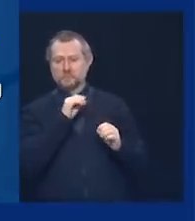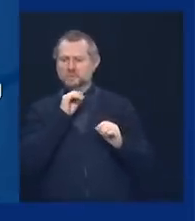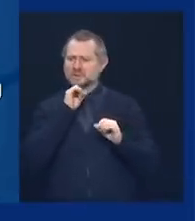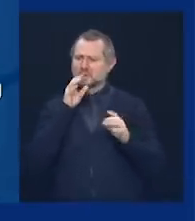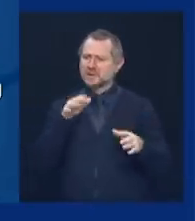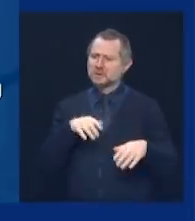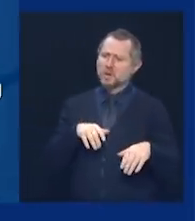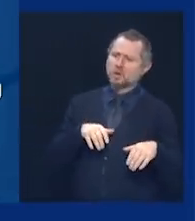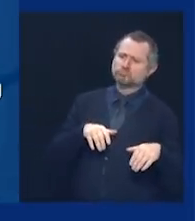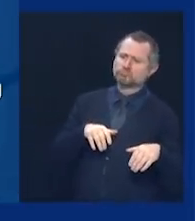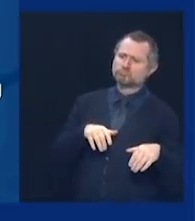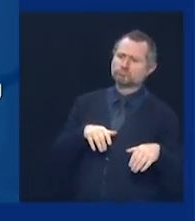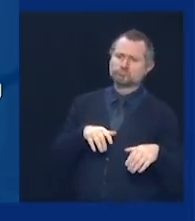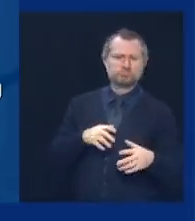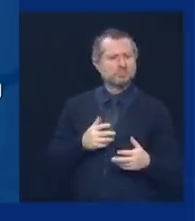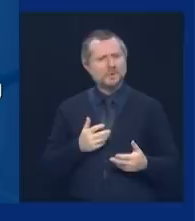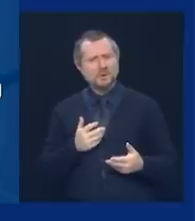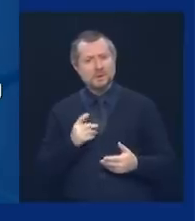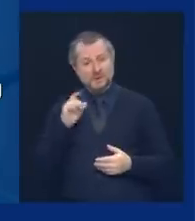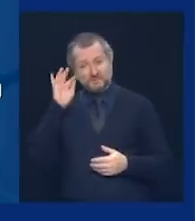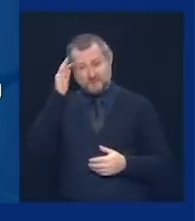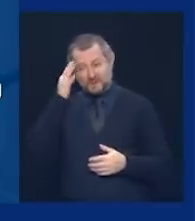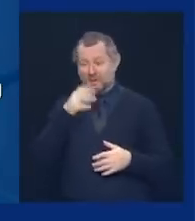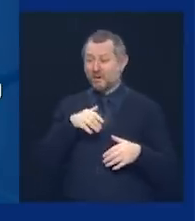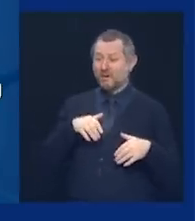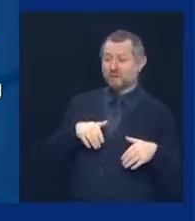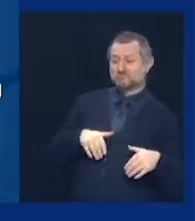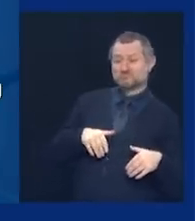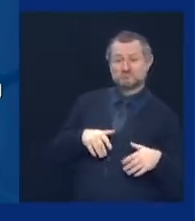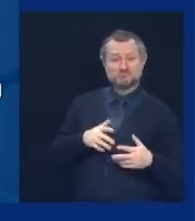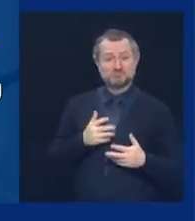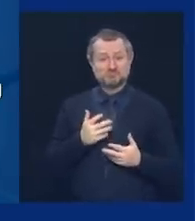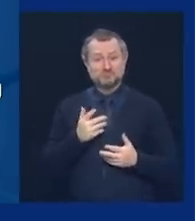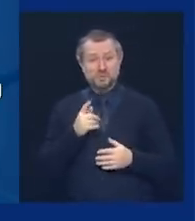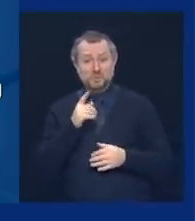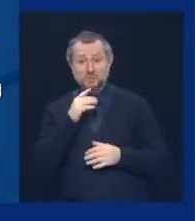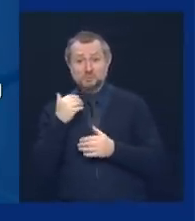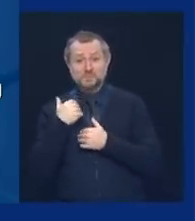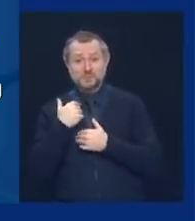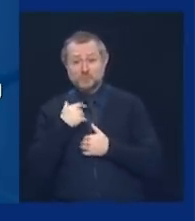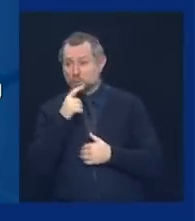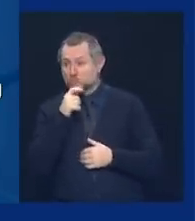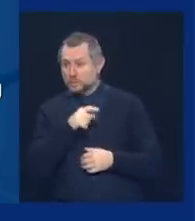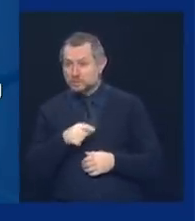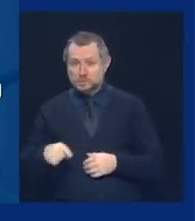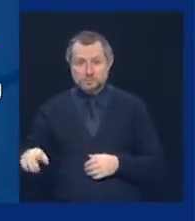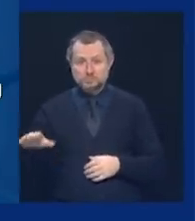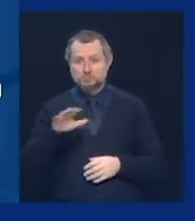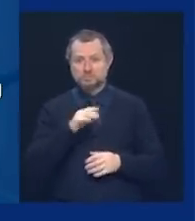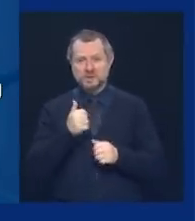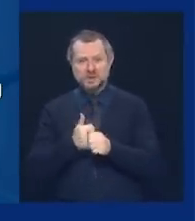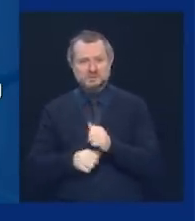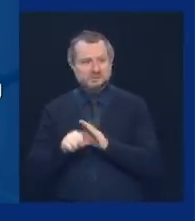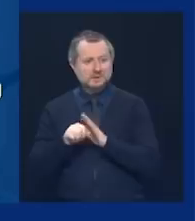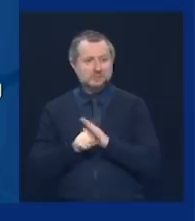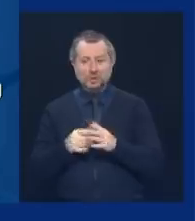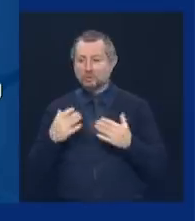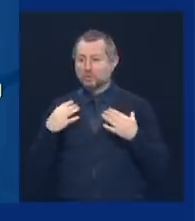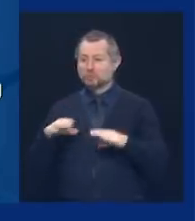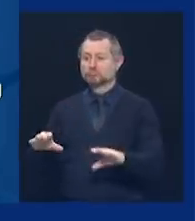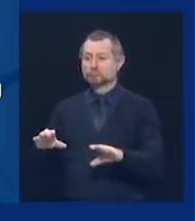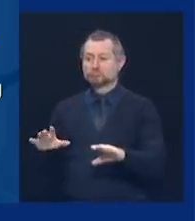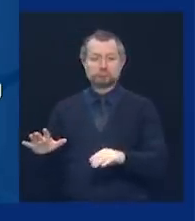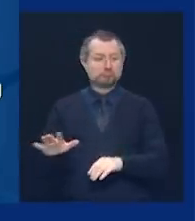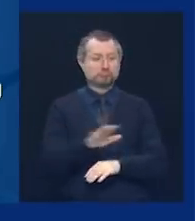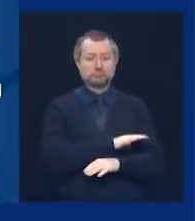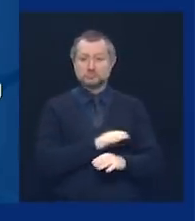federal government doesn't act, it puts the onus on states. Because it